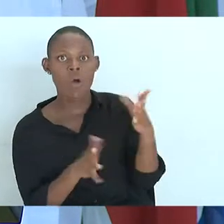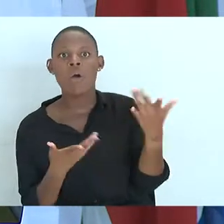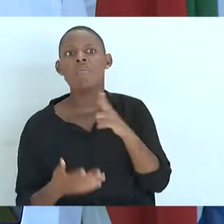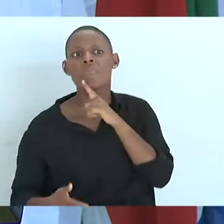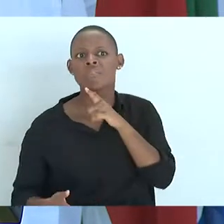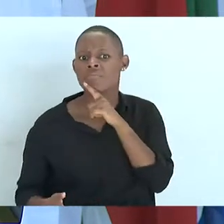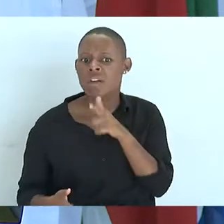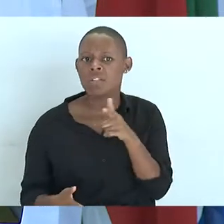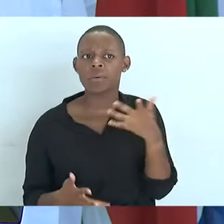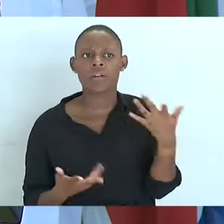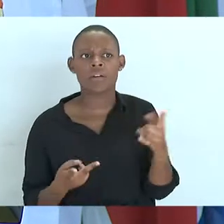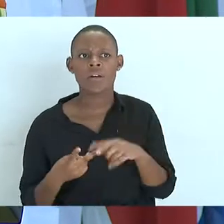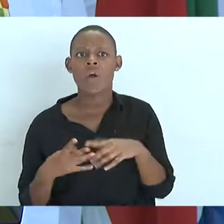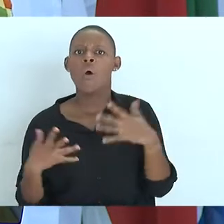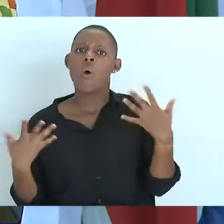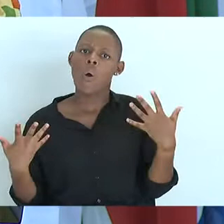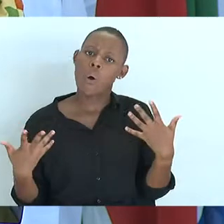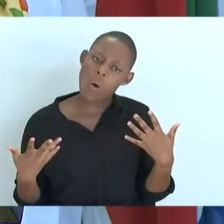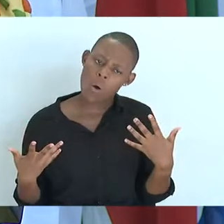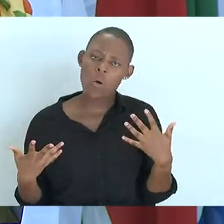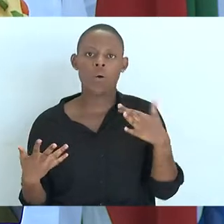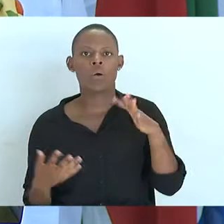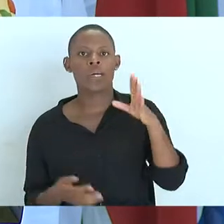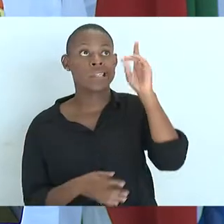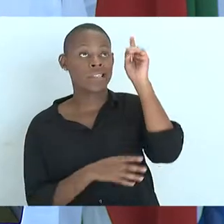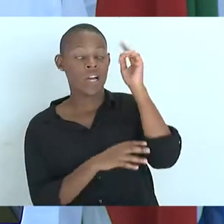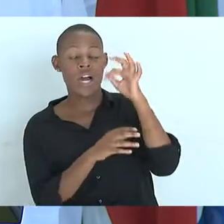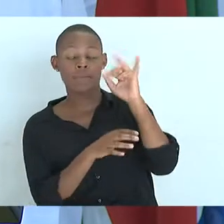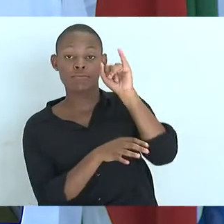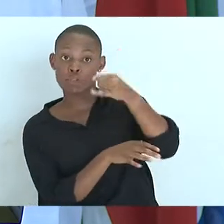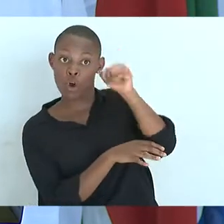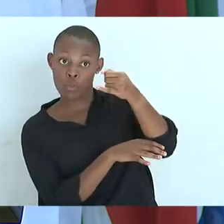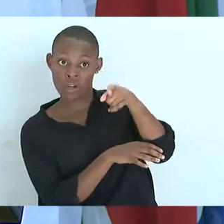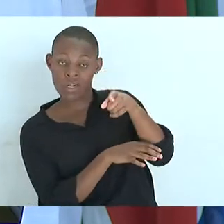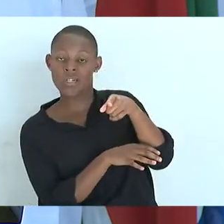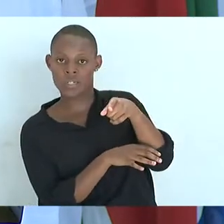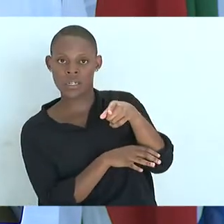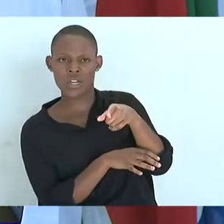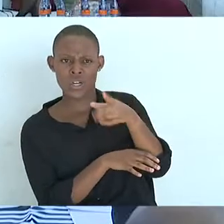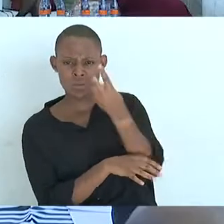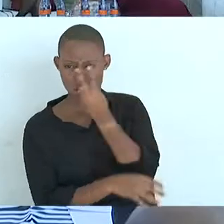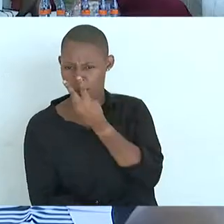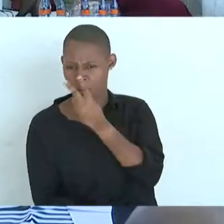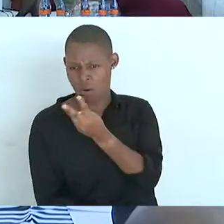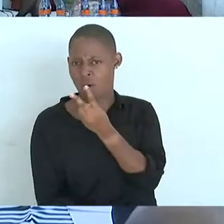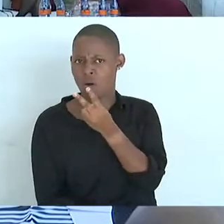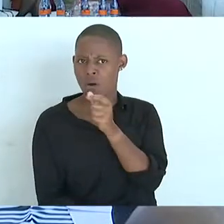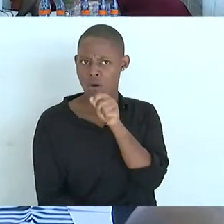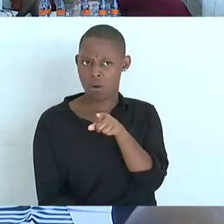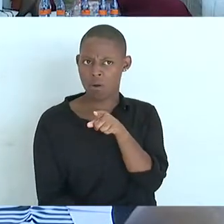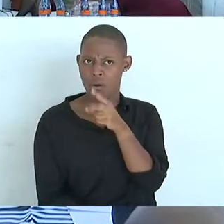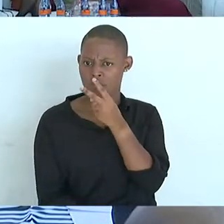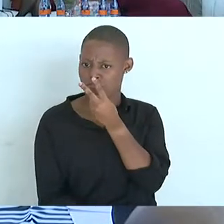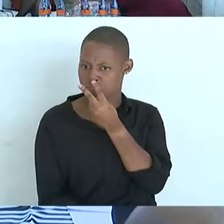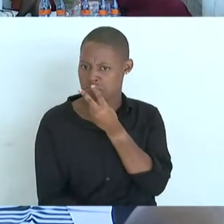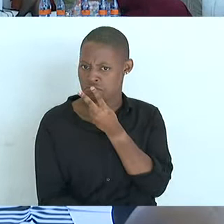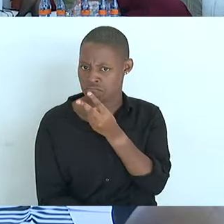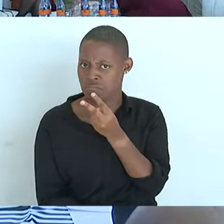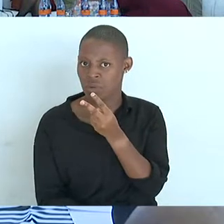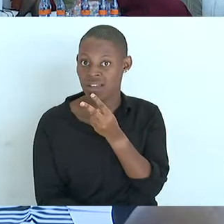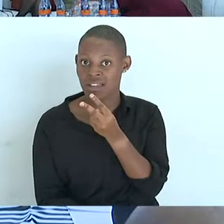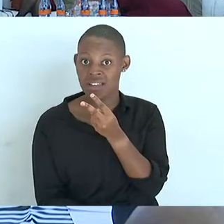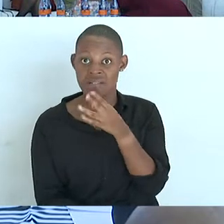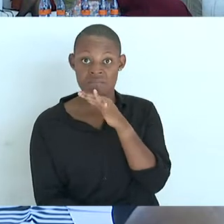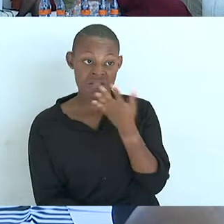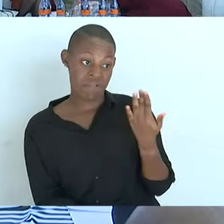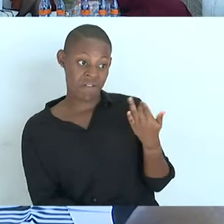abasePietermaritzburg, abaseGoli, uyabona ukuthi are people who are coming from those